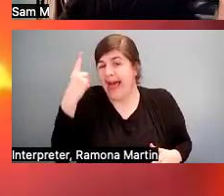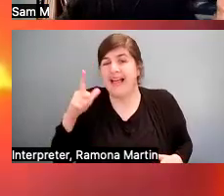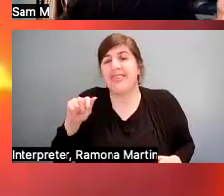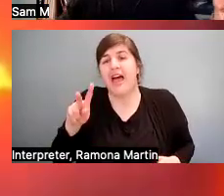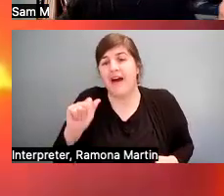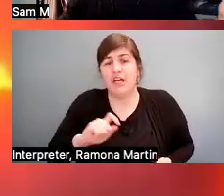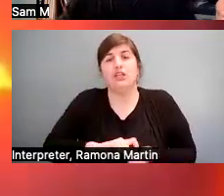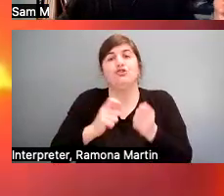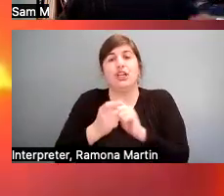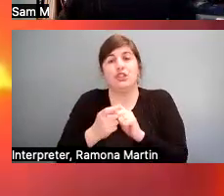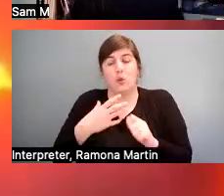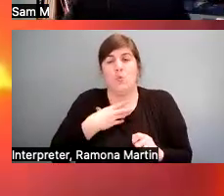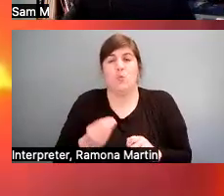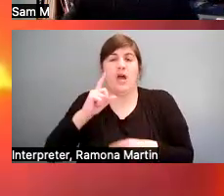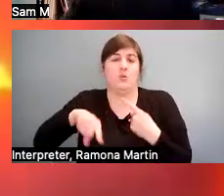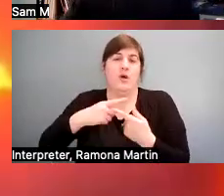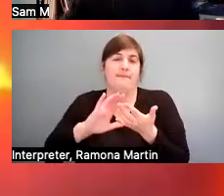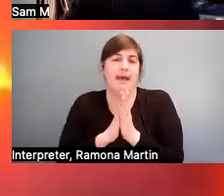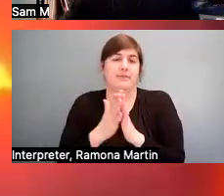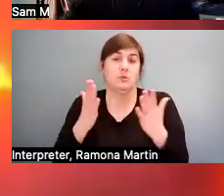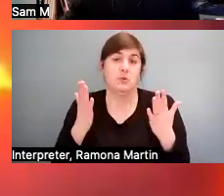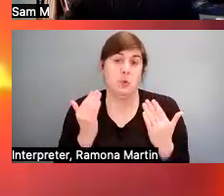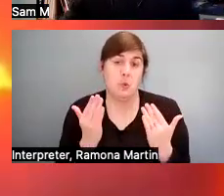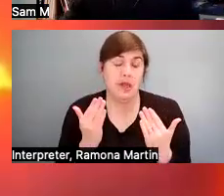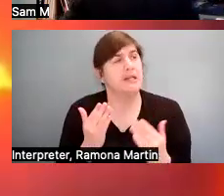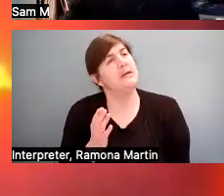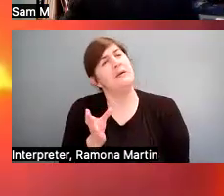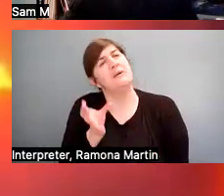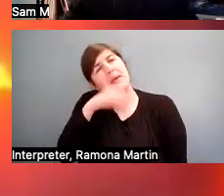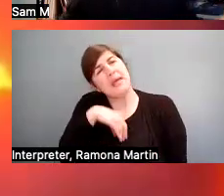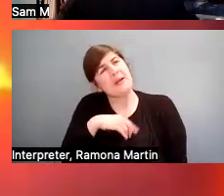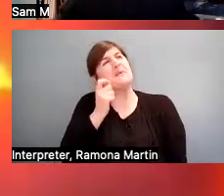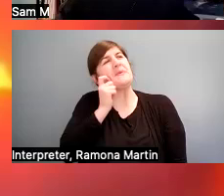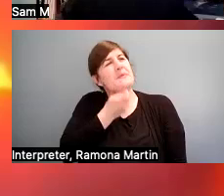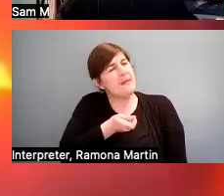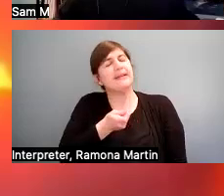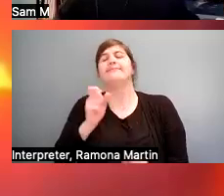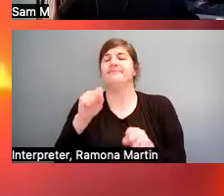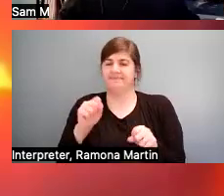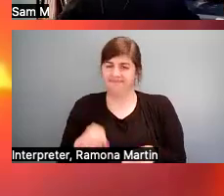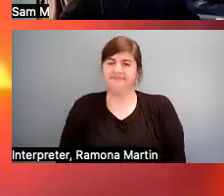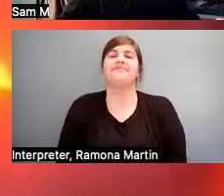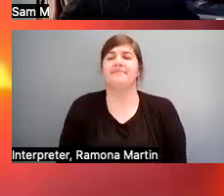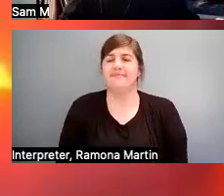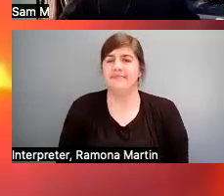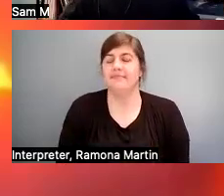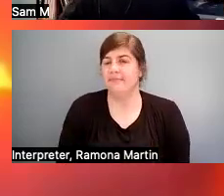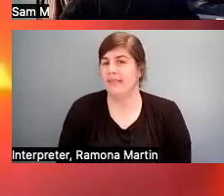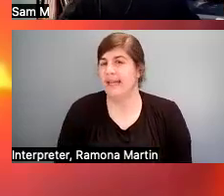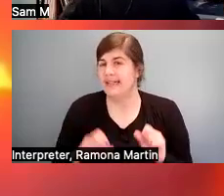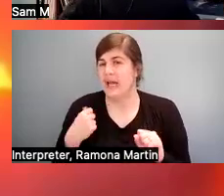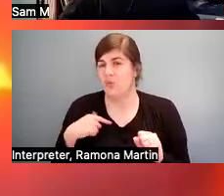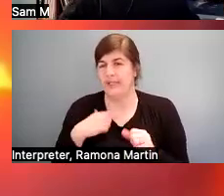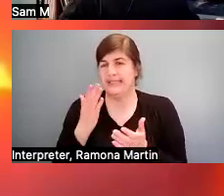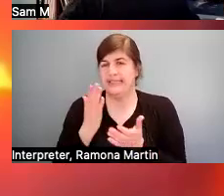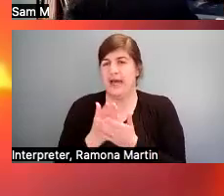turns white when it cools down. Huh. Weird. So Cool. that, yeah, lots of colors. Great. Could we stop